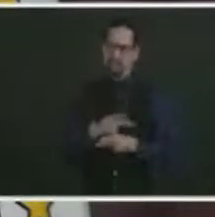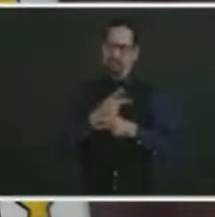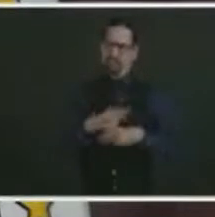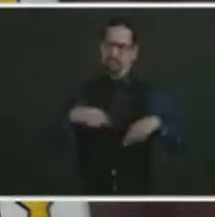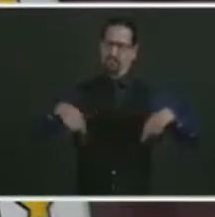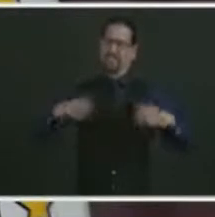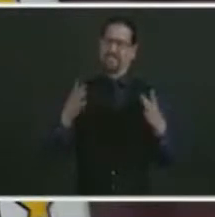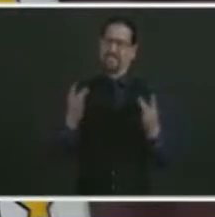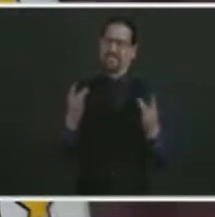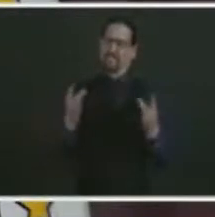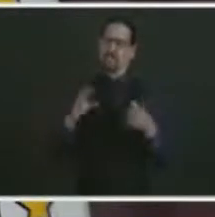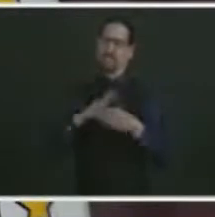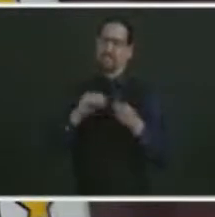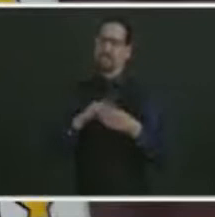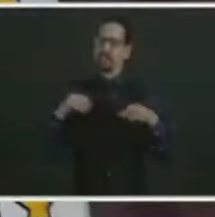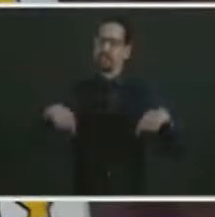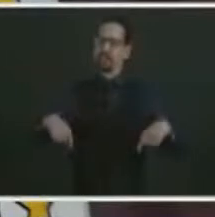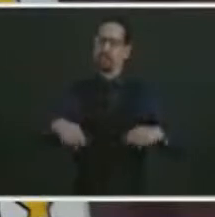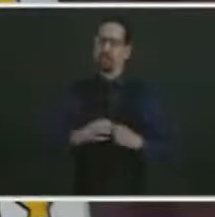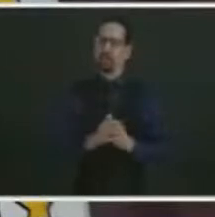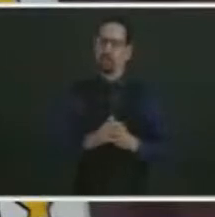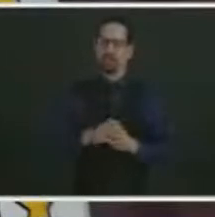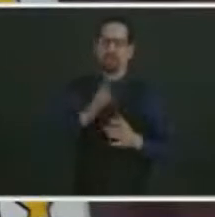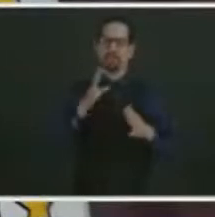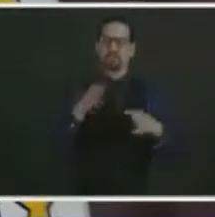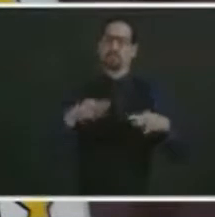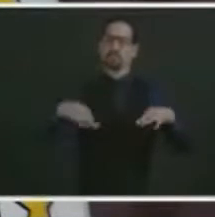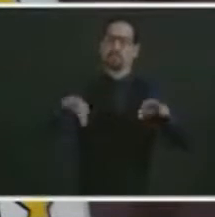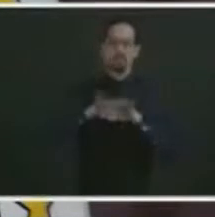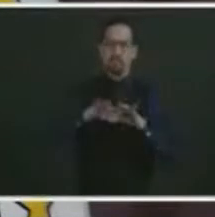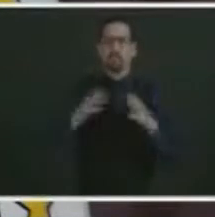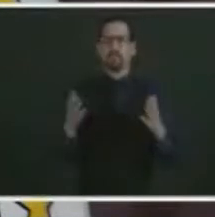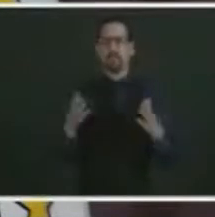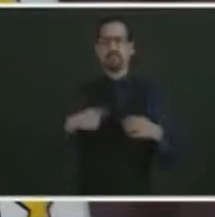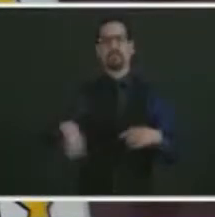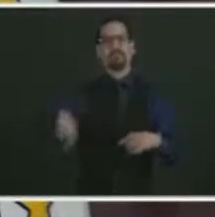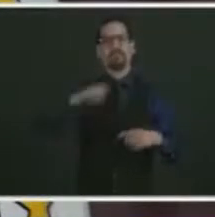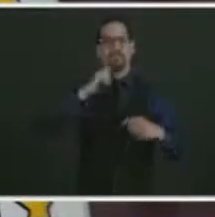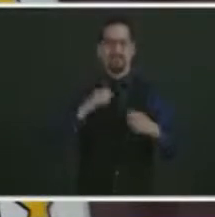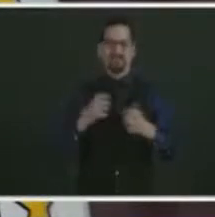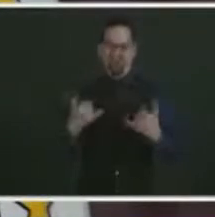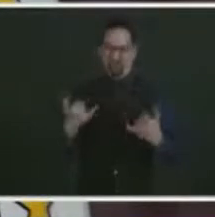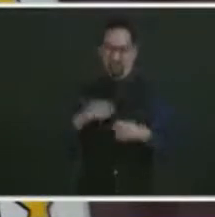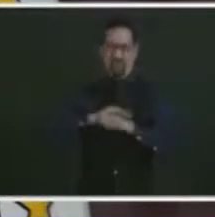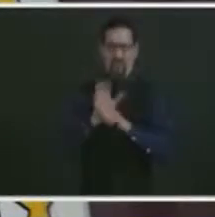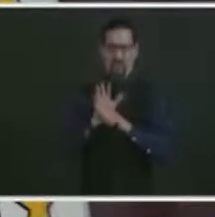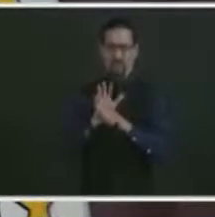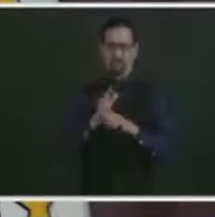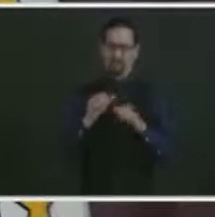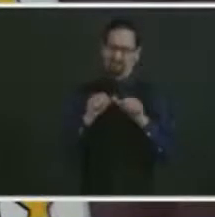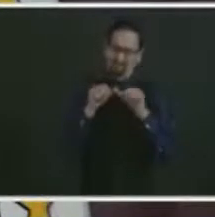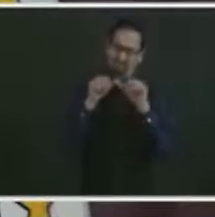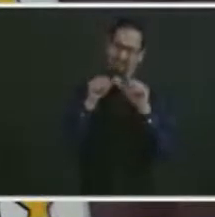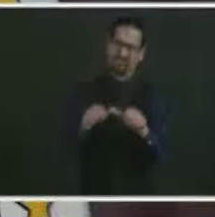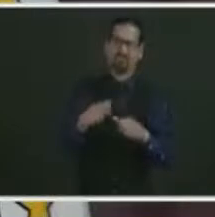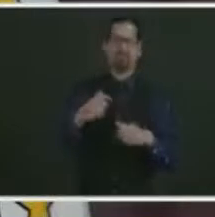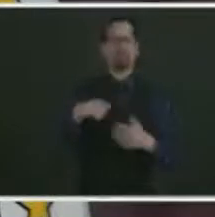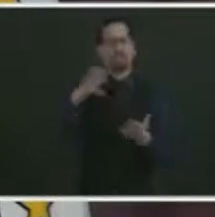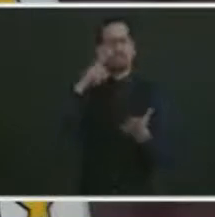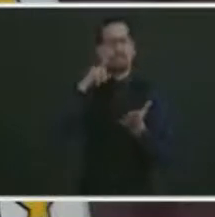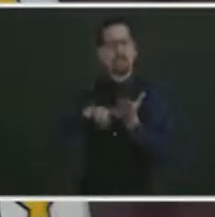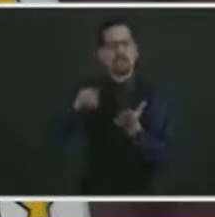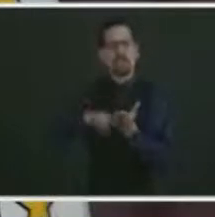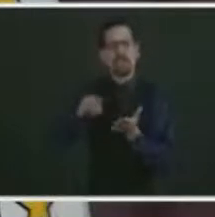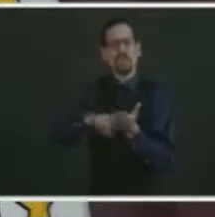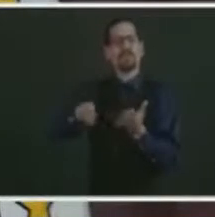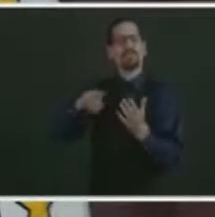very important point. After living with this deadly virus for 3 months, we've learned a lot about it. And we know that